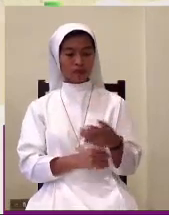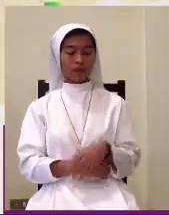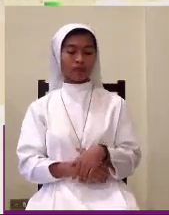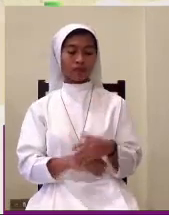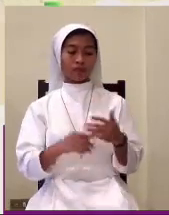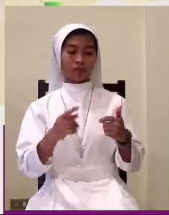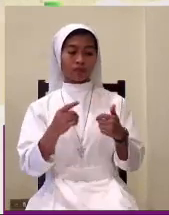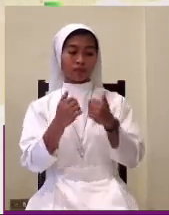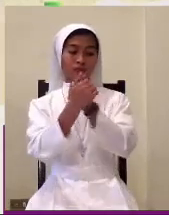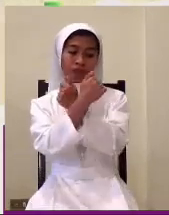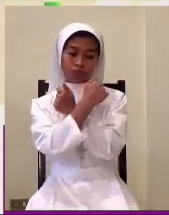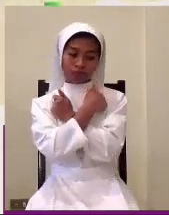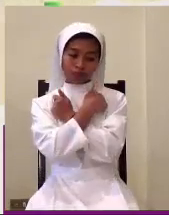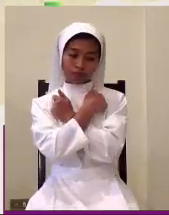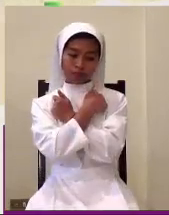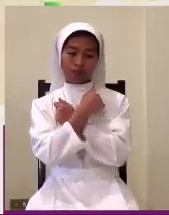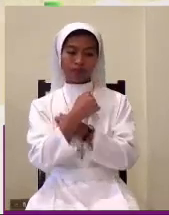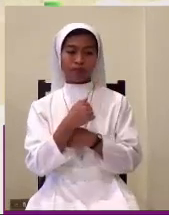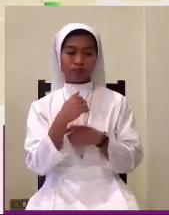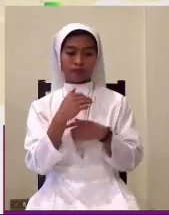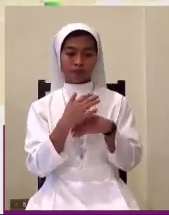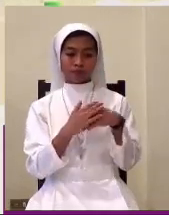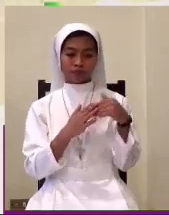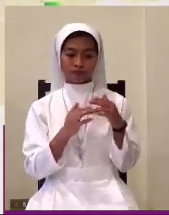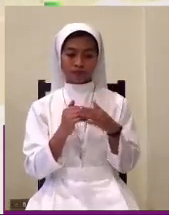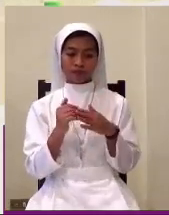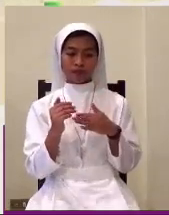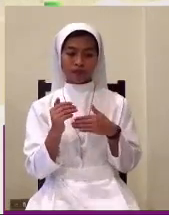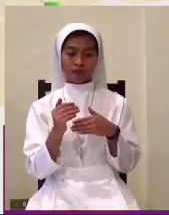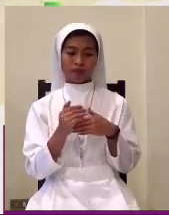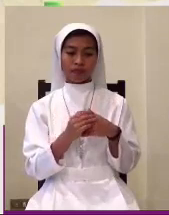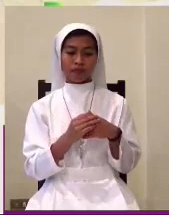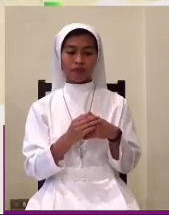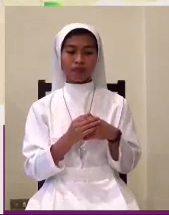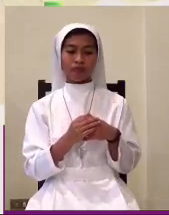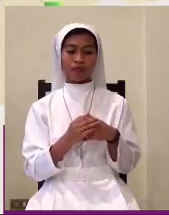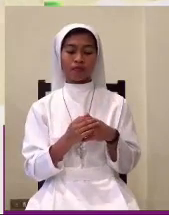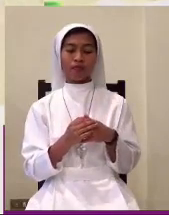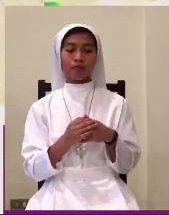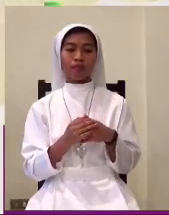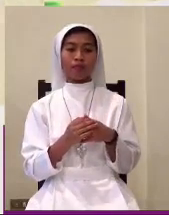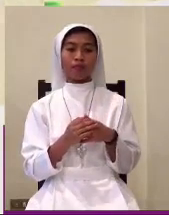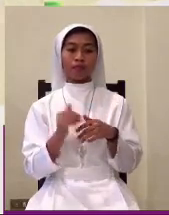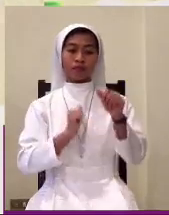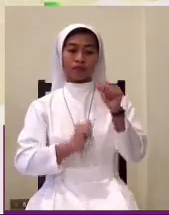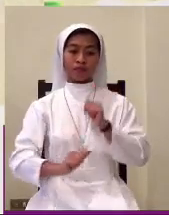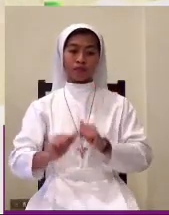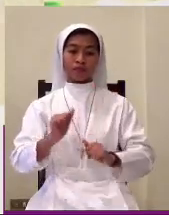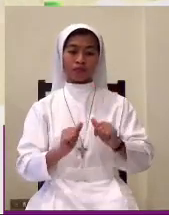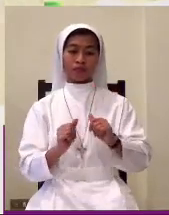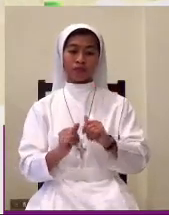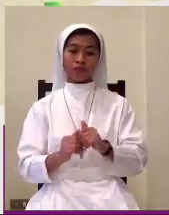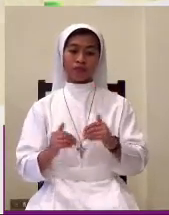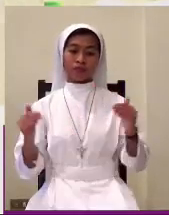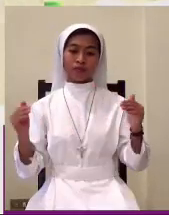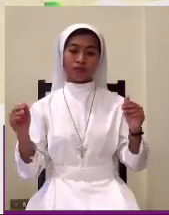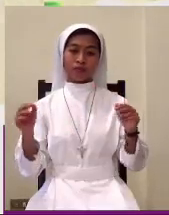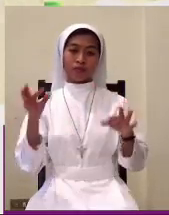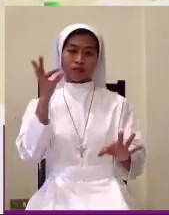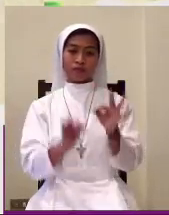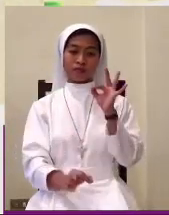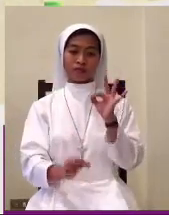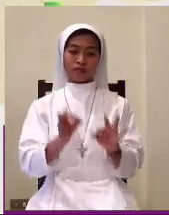Love tenderly, act justly, and walk humbly in